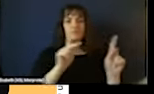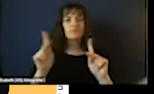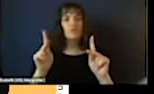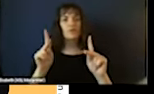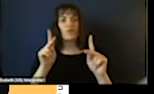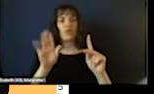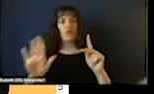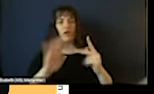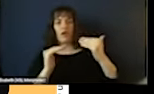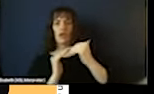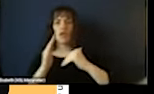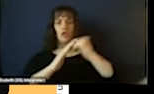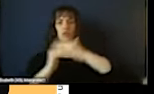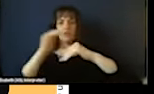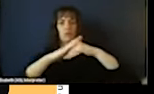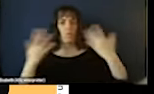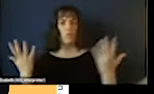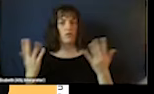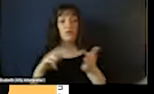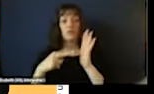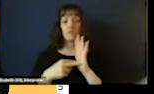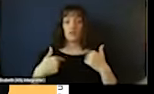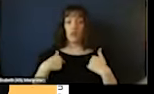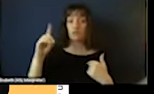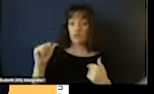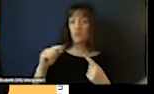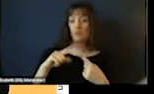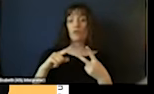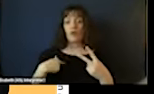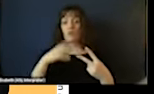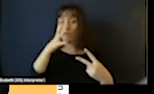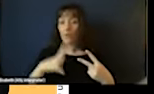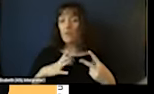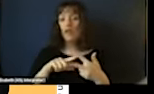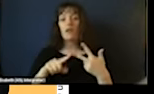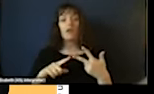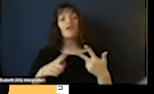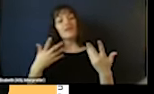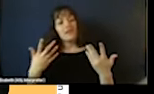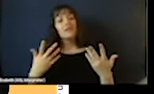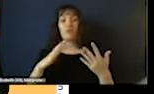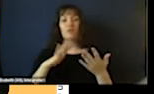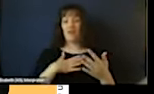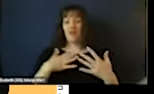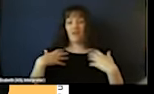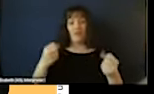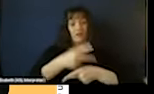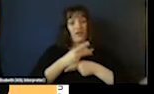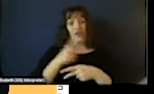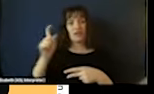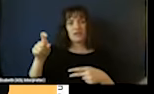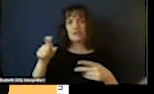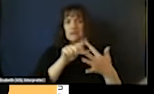so my healthcare needs and pain are often questioned. However, I am also white, so I am not seen as violent or as a threat